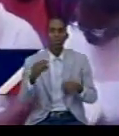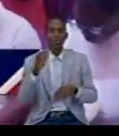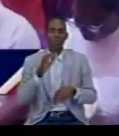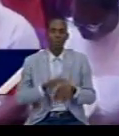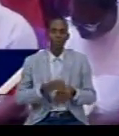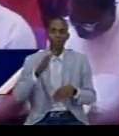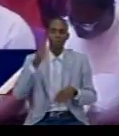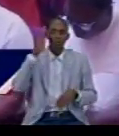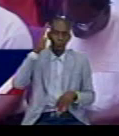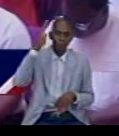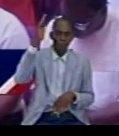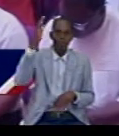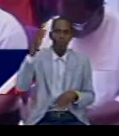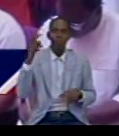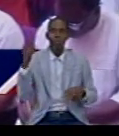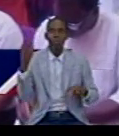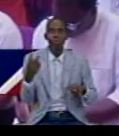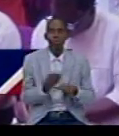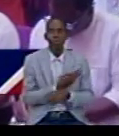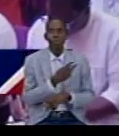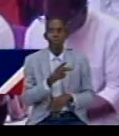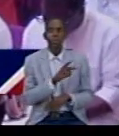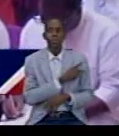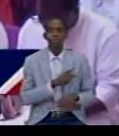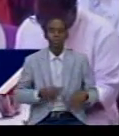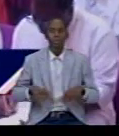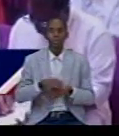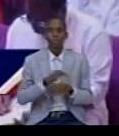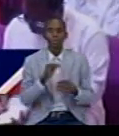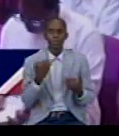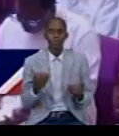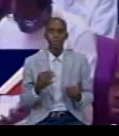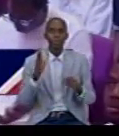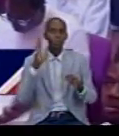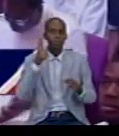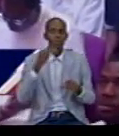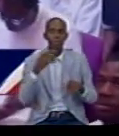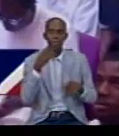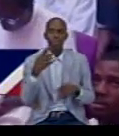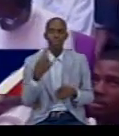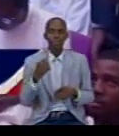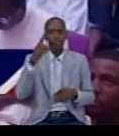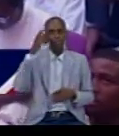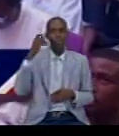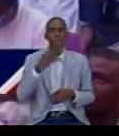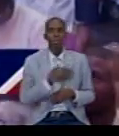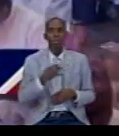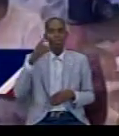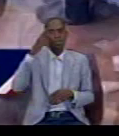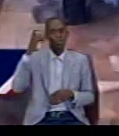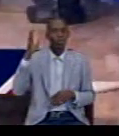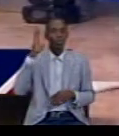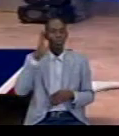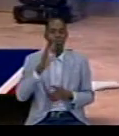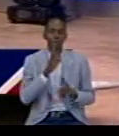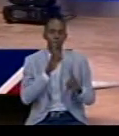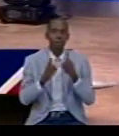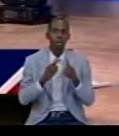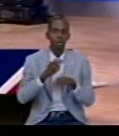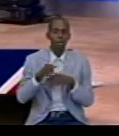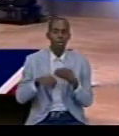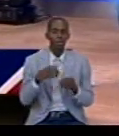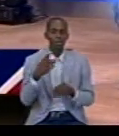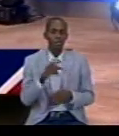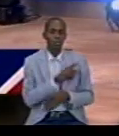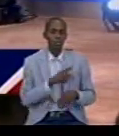future worsening kingdoms. Now he's going to tell the dream, and the dream is going to tell about the